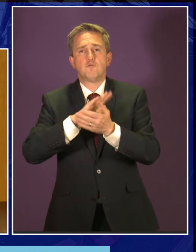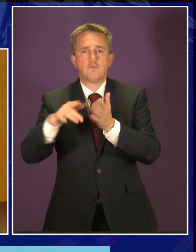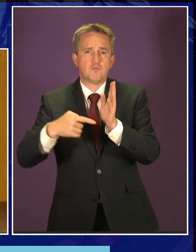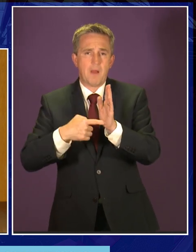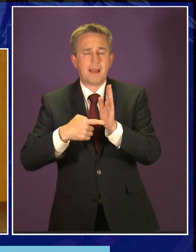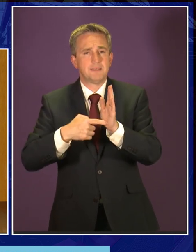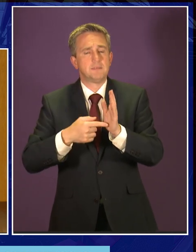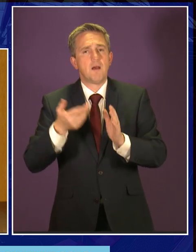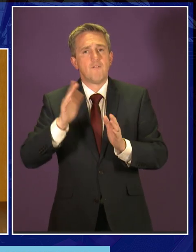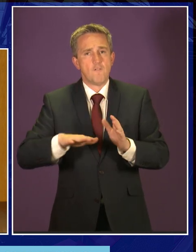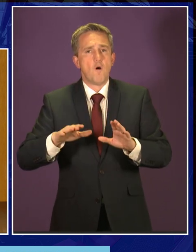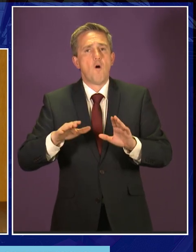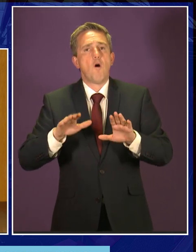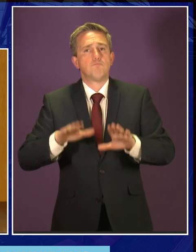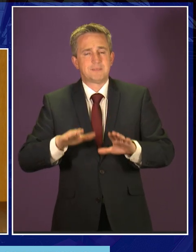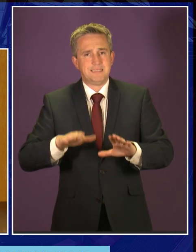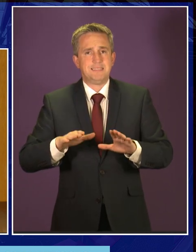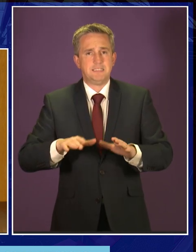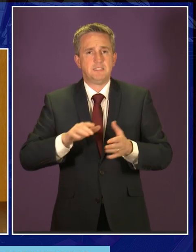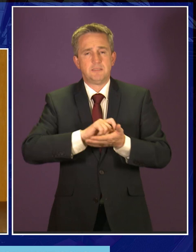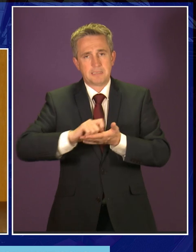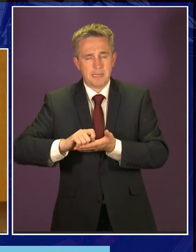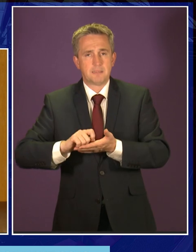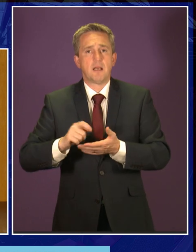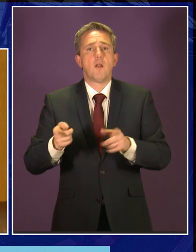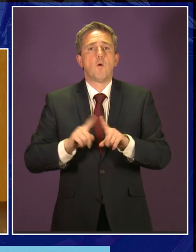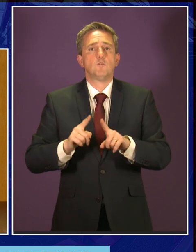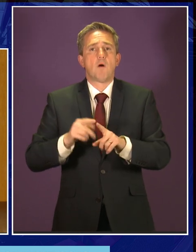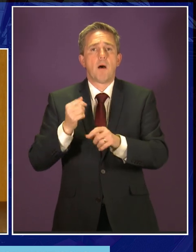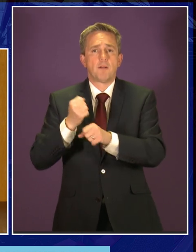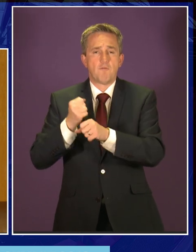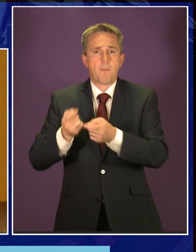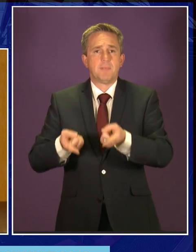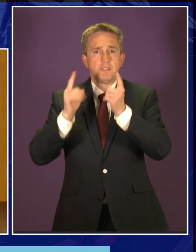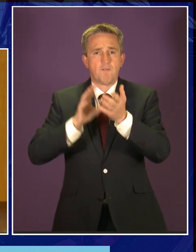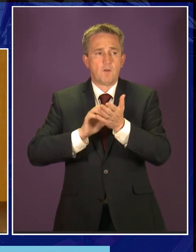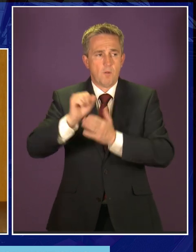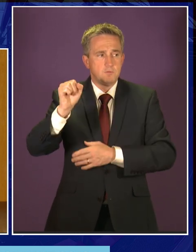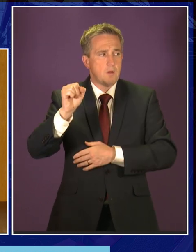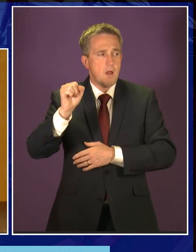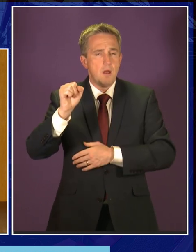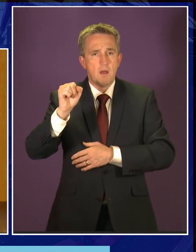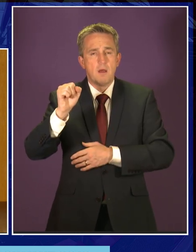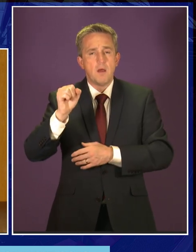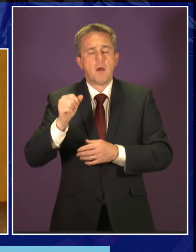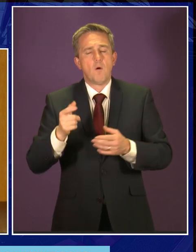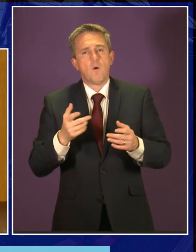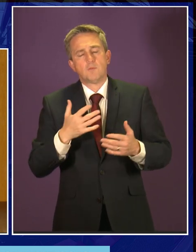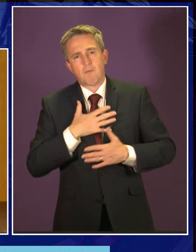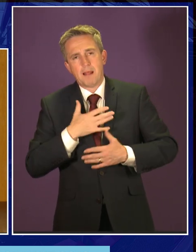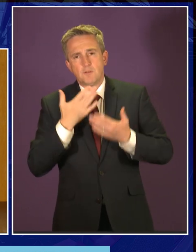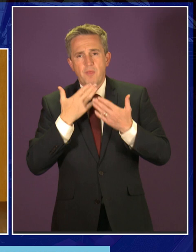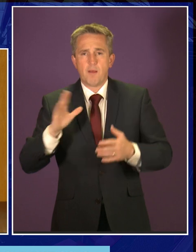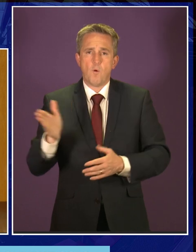Culture, Media and Sport, and Mr Michael Ellis, MP, who is our Minister for Culture, who has been here today as well as the